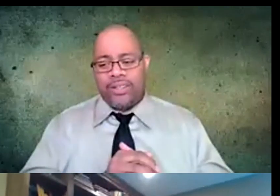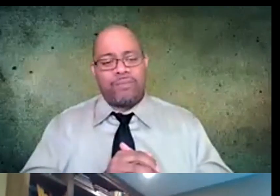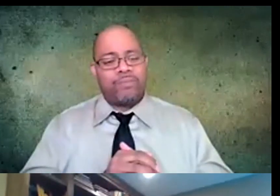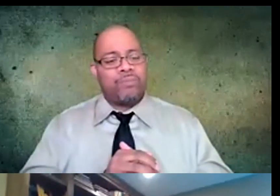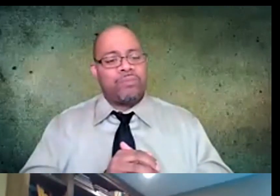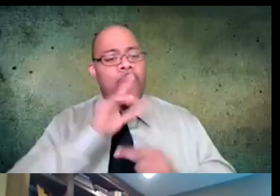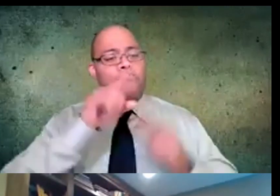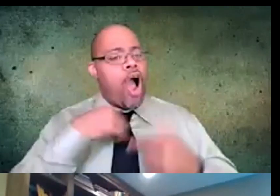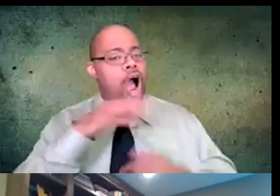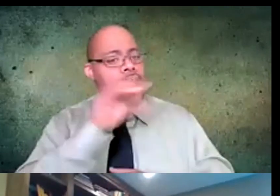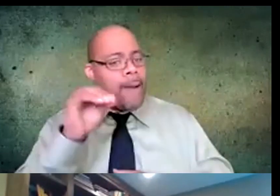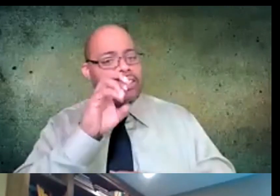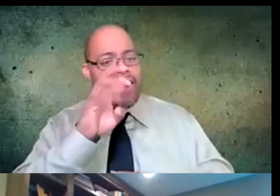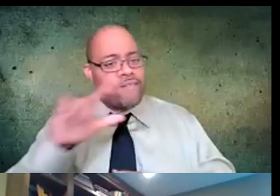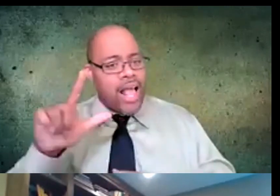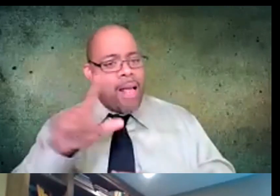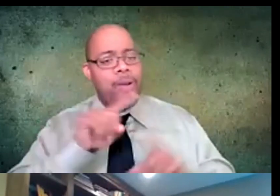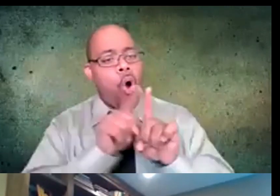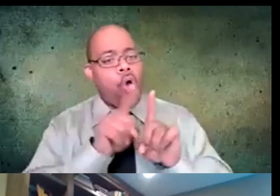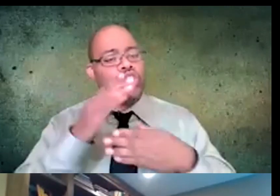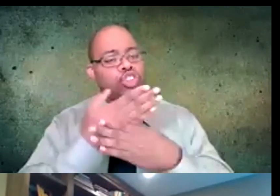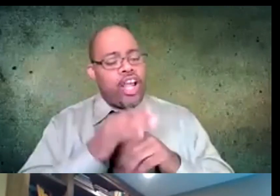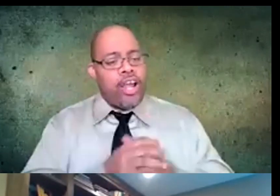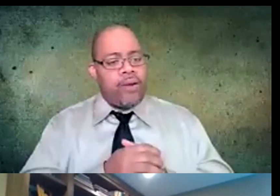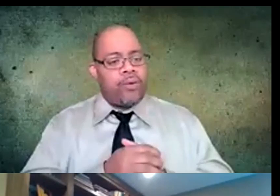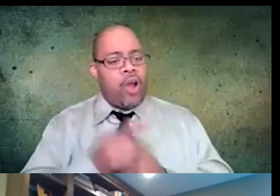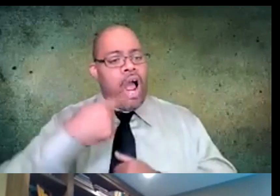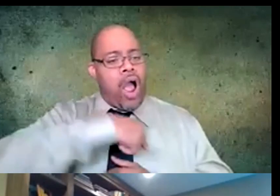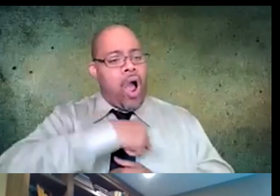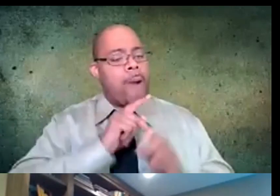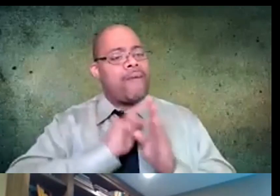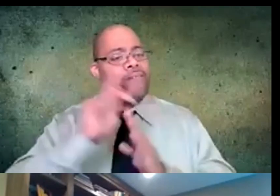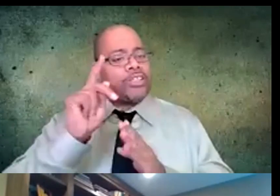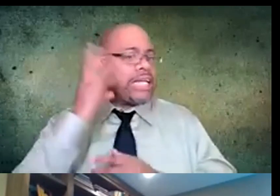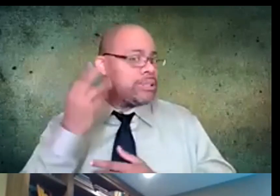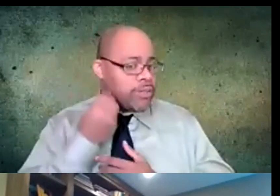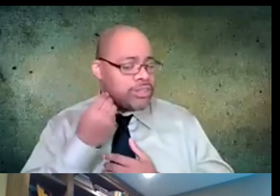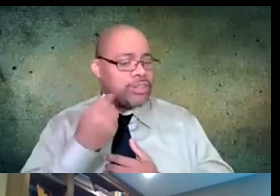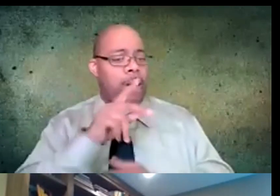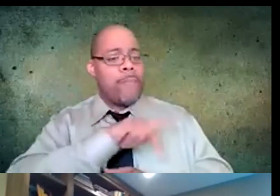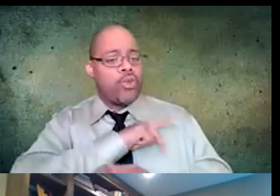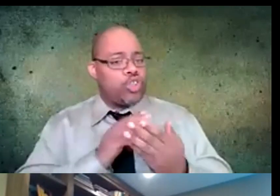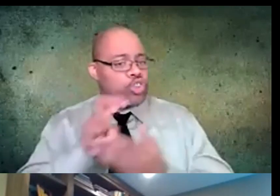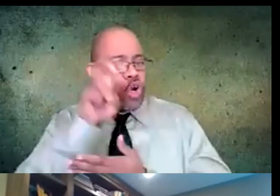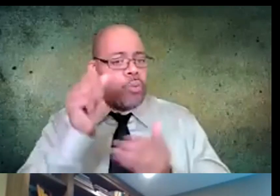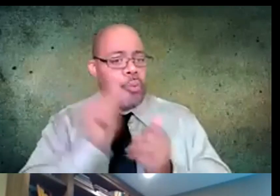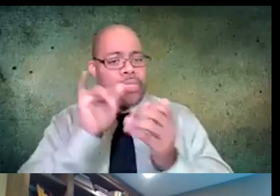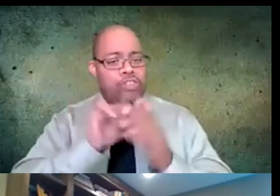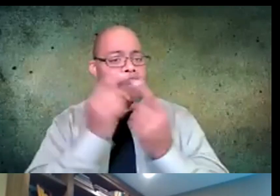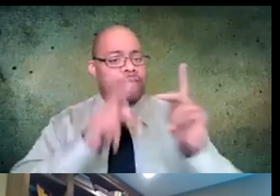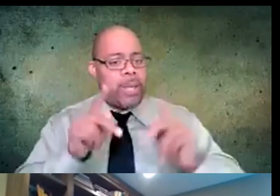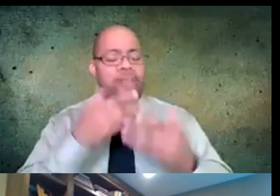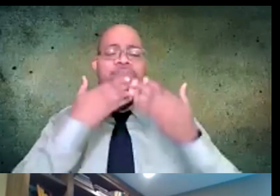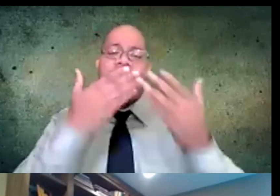our company Cerevel, but also to share, you know, our professional experience, our personal journeys with this group of people.